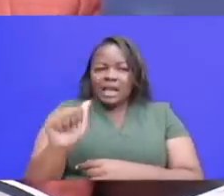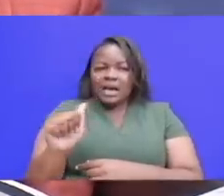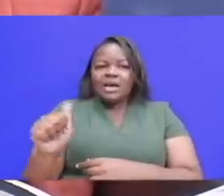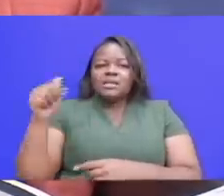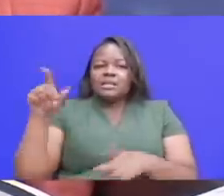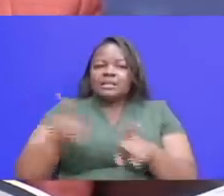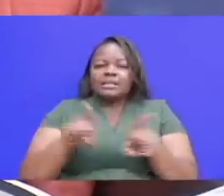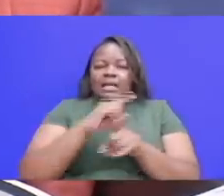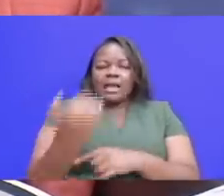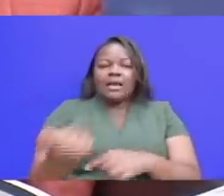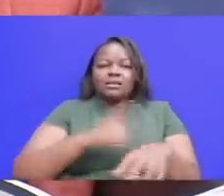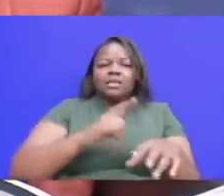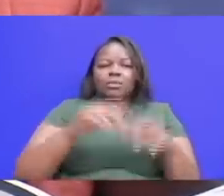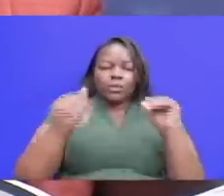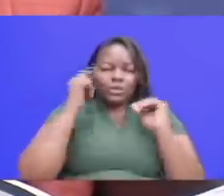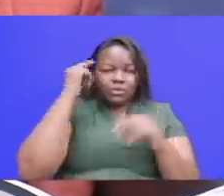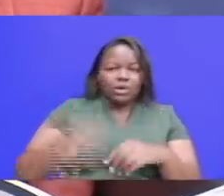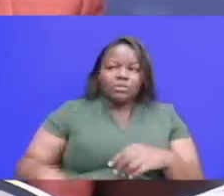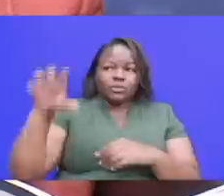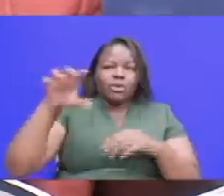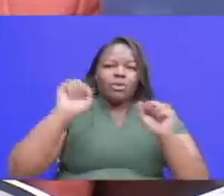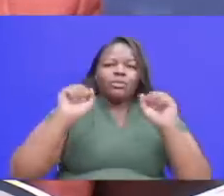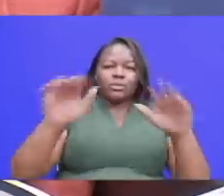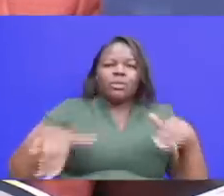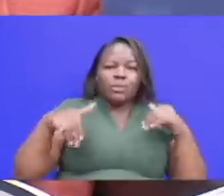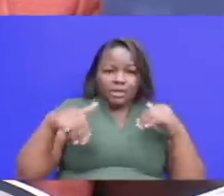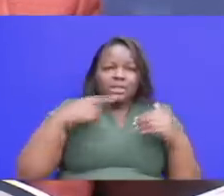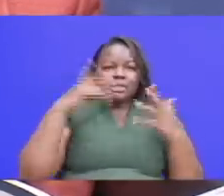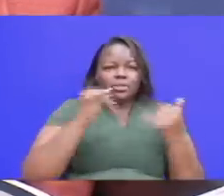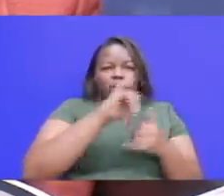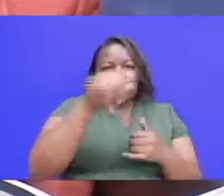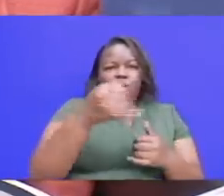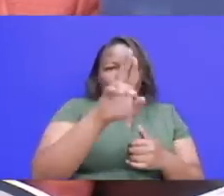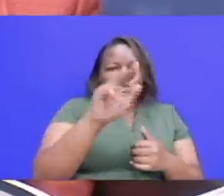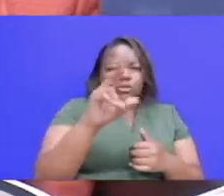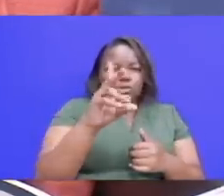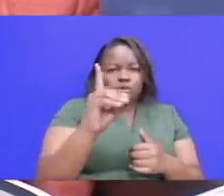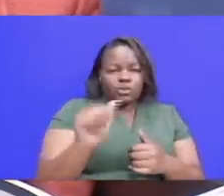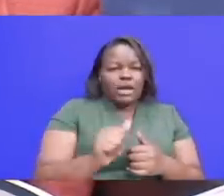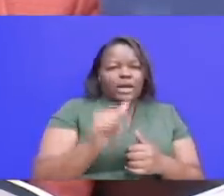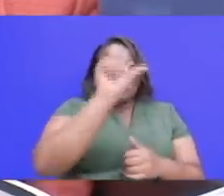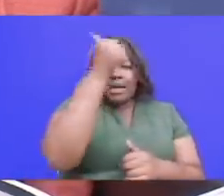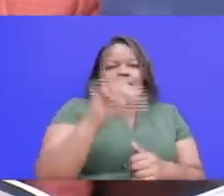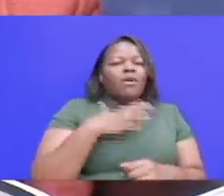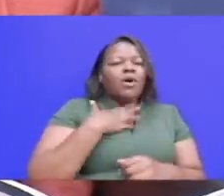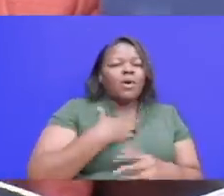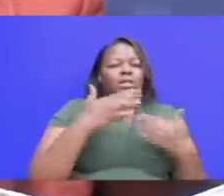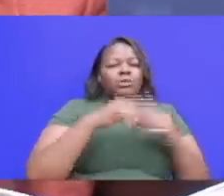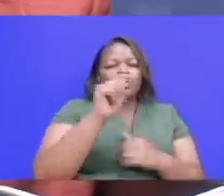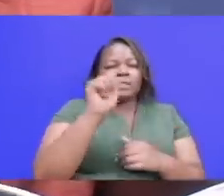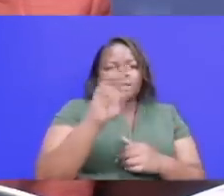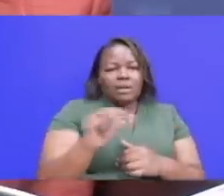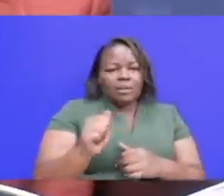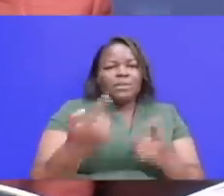waiting for him. Judah didn't want to lose Tamar as a daughter. That is why he had opted for that option. Mm. But you